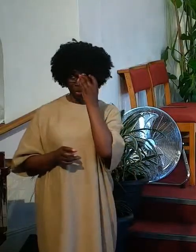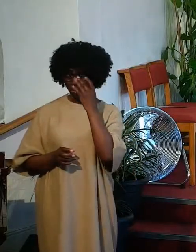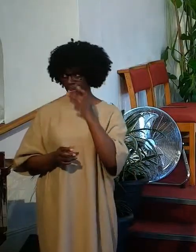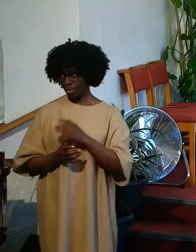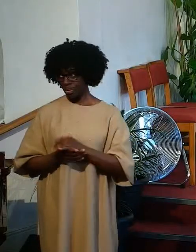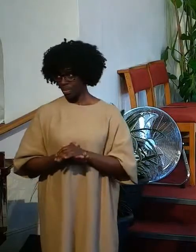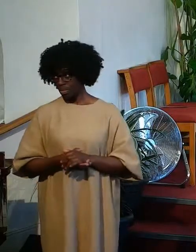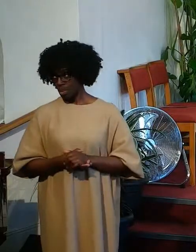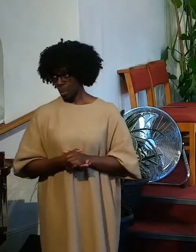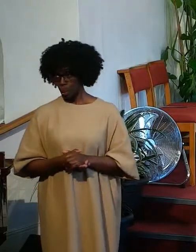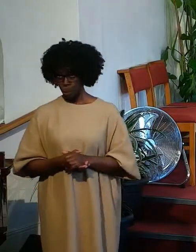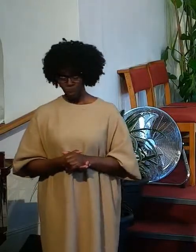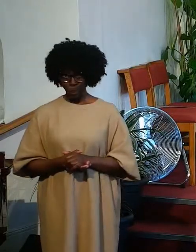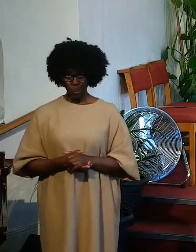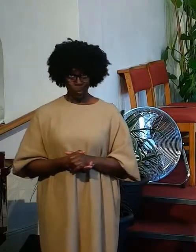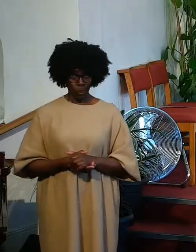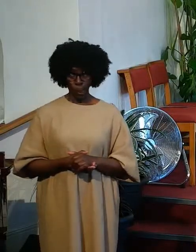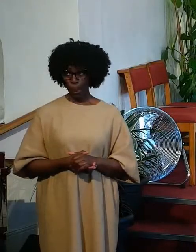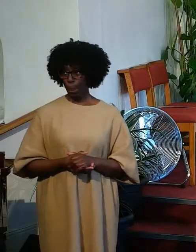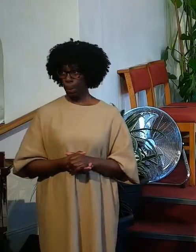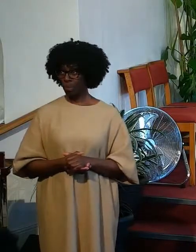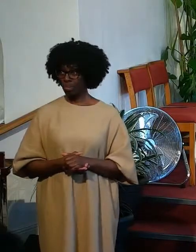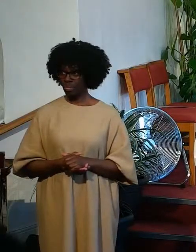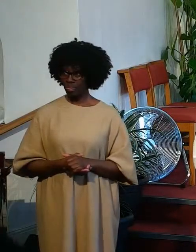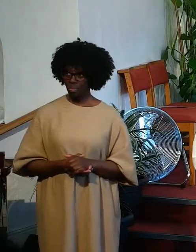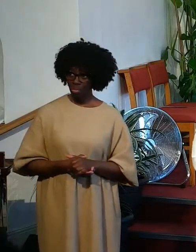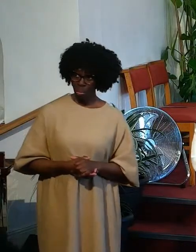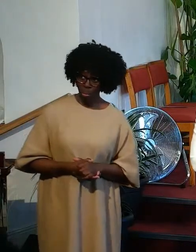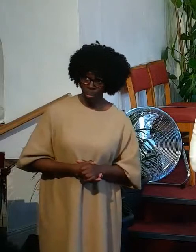substance depends on how